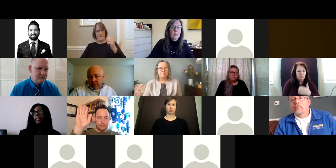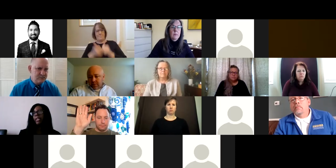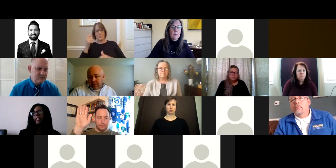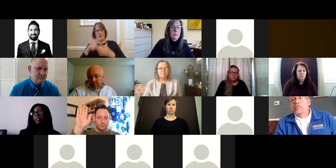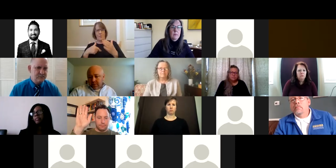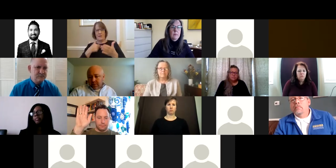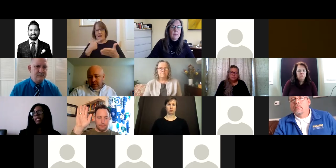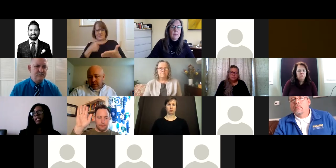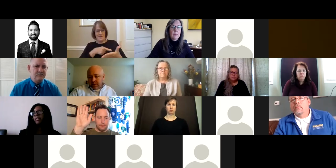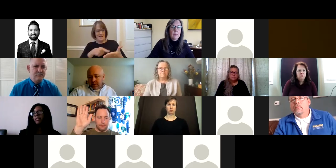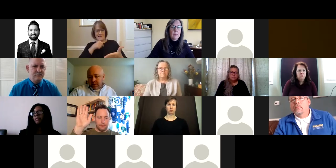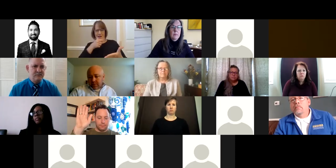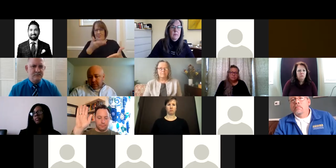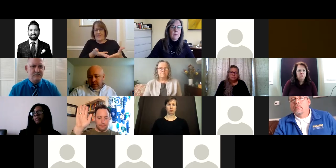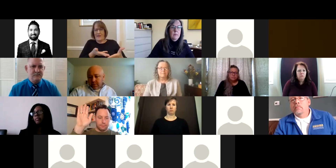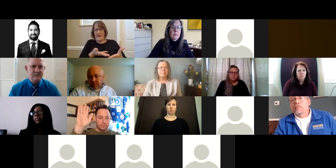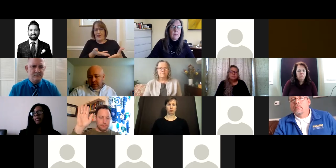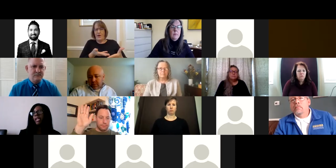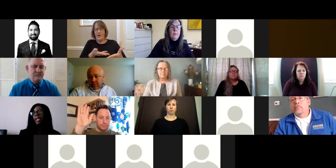not in there.